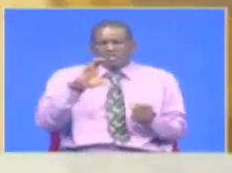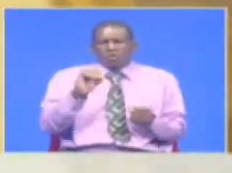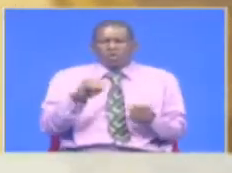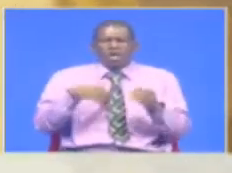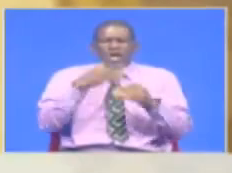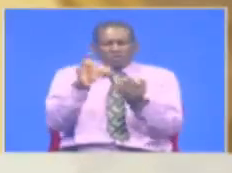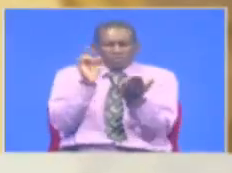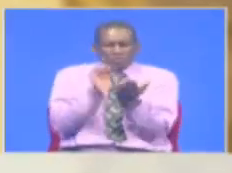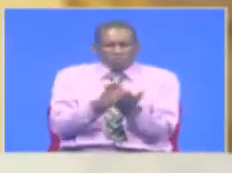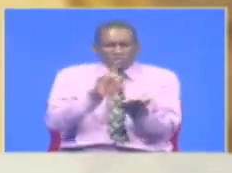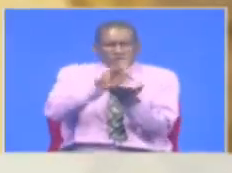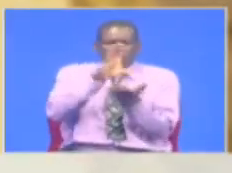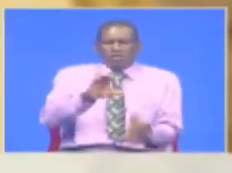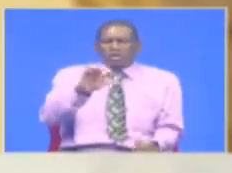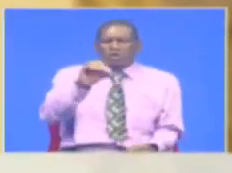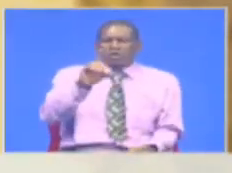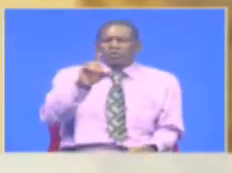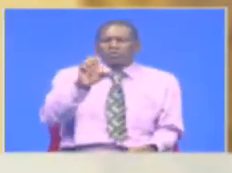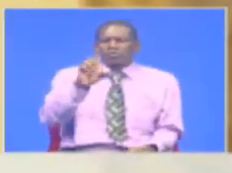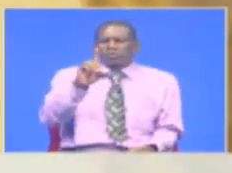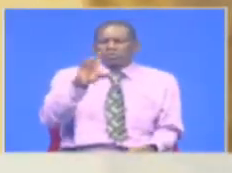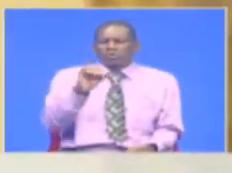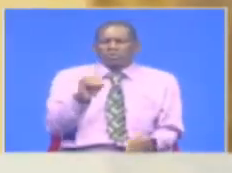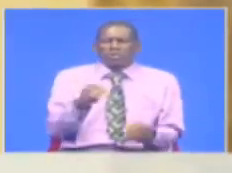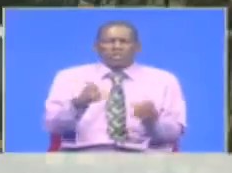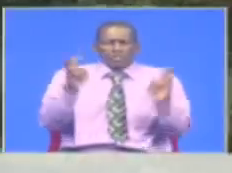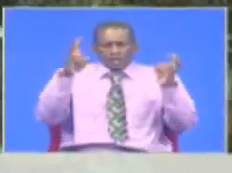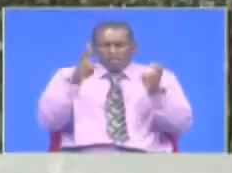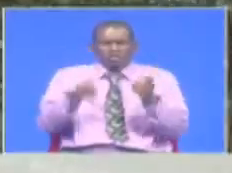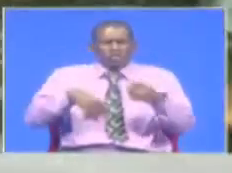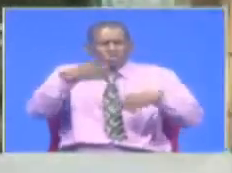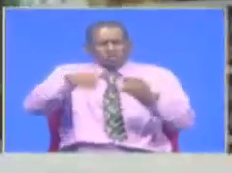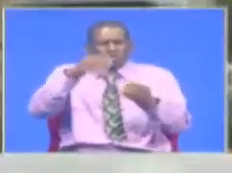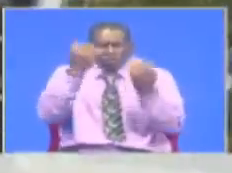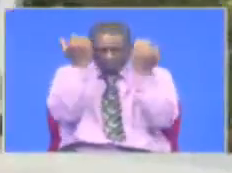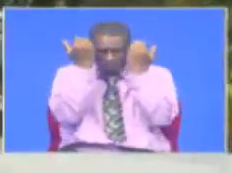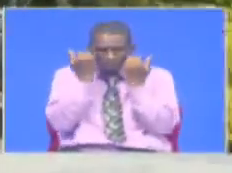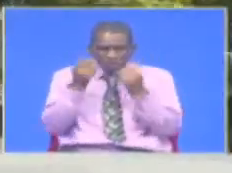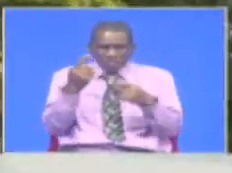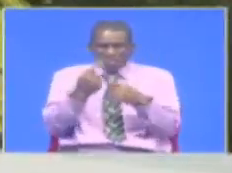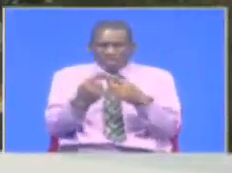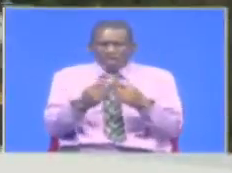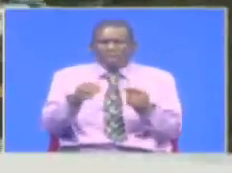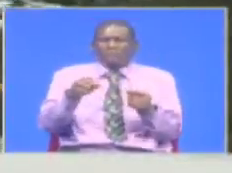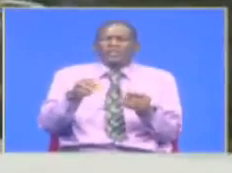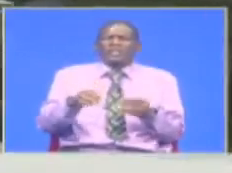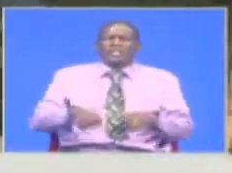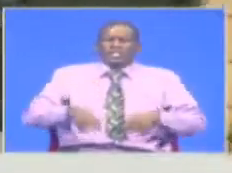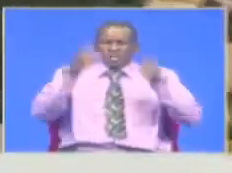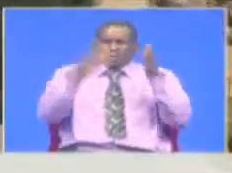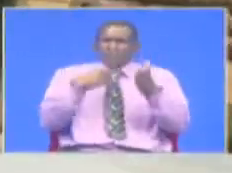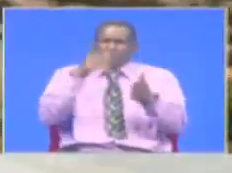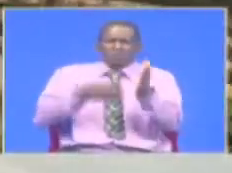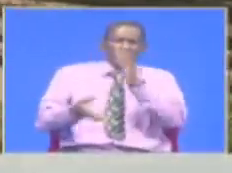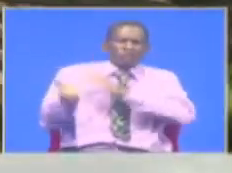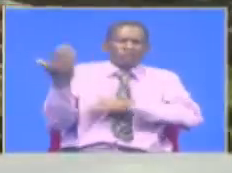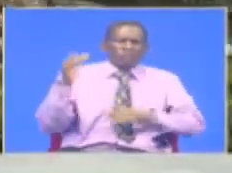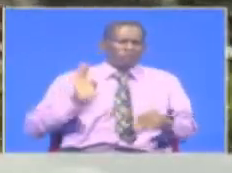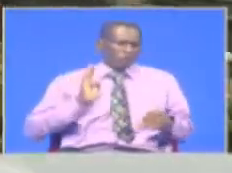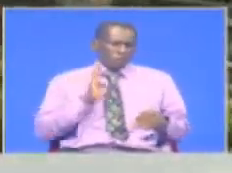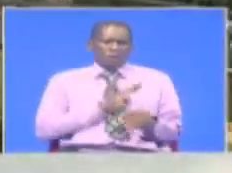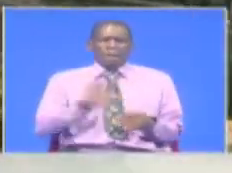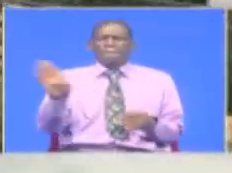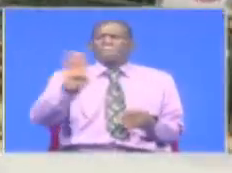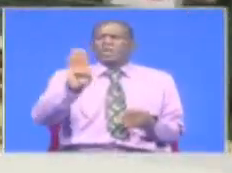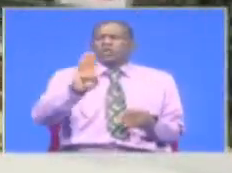Dr. Gordon Odundo. The matter is still in court. Earlier in the year, Dirangu revealed that under the previous board, billions of